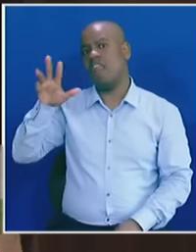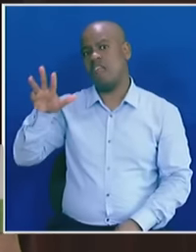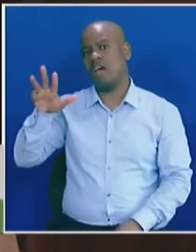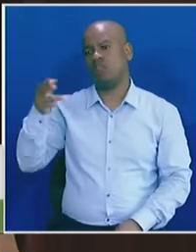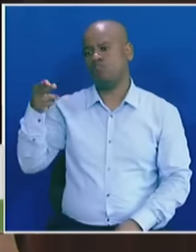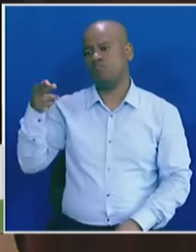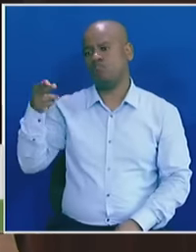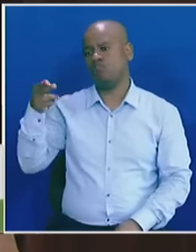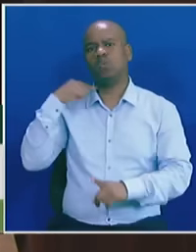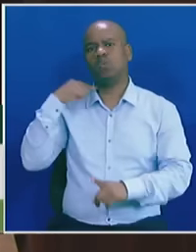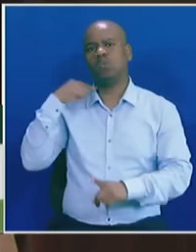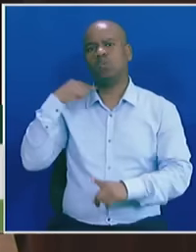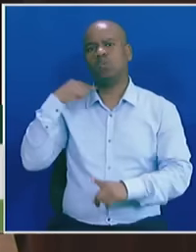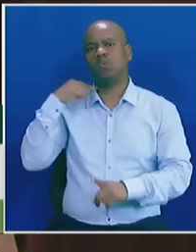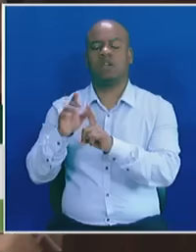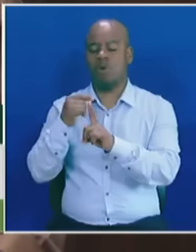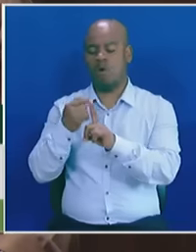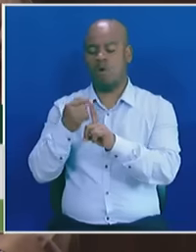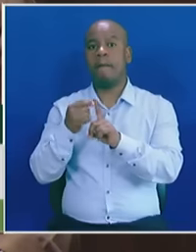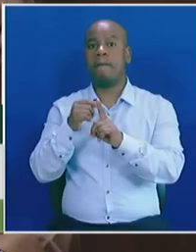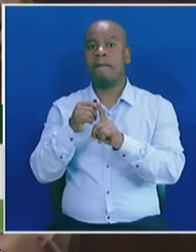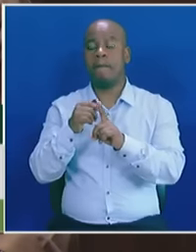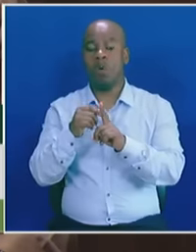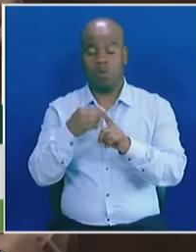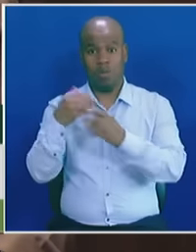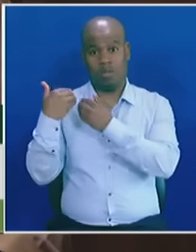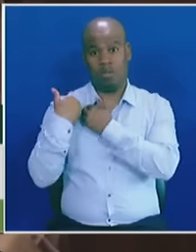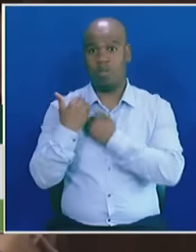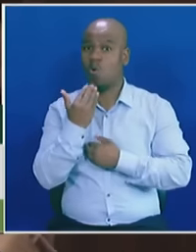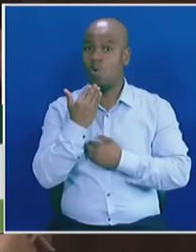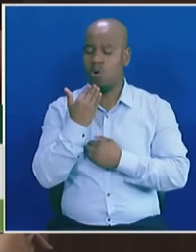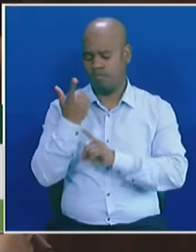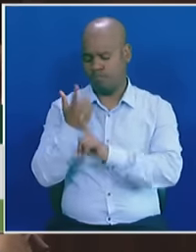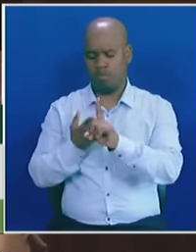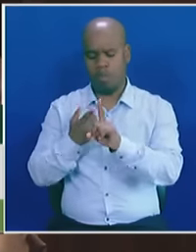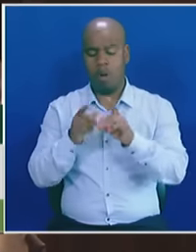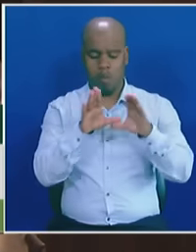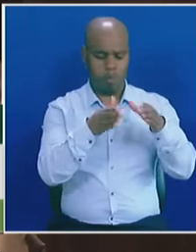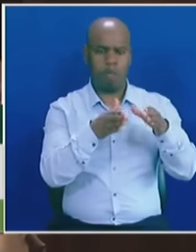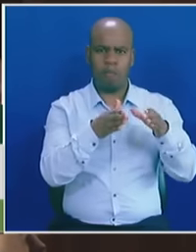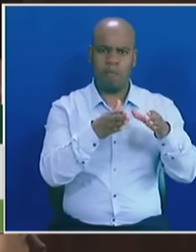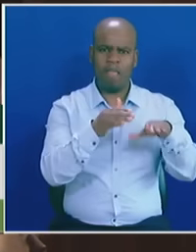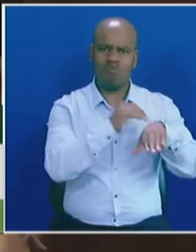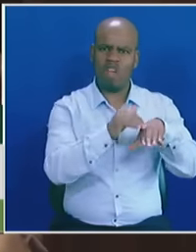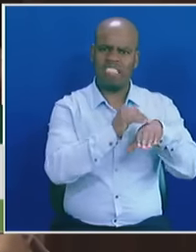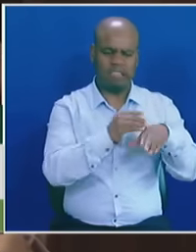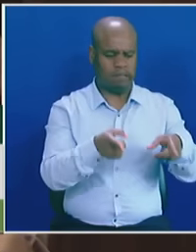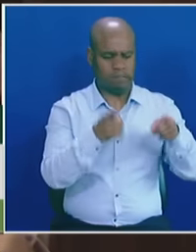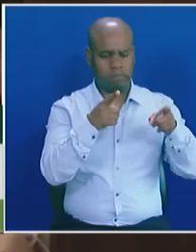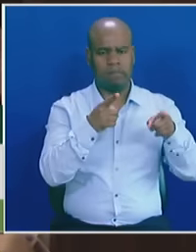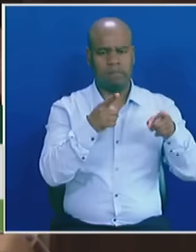racist regime decided to hang him on the 6th of April.